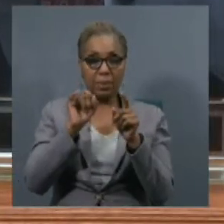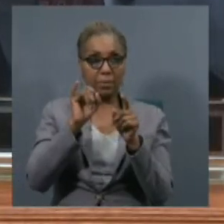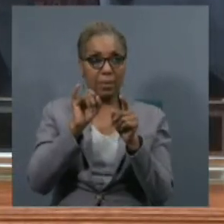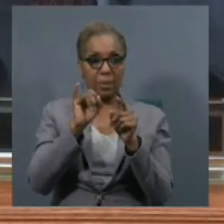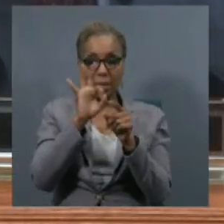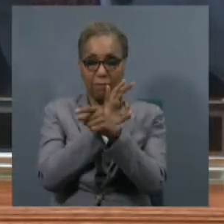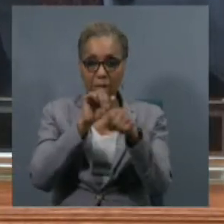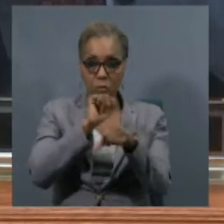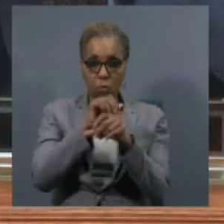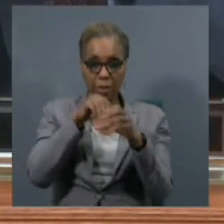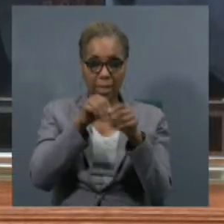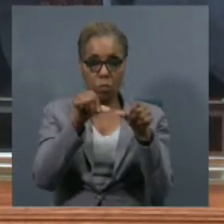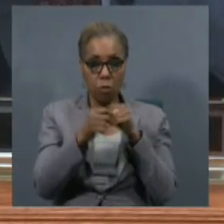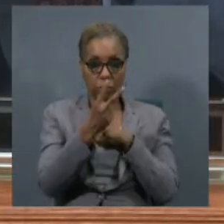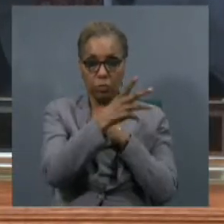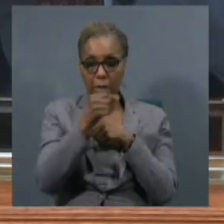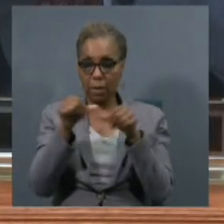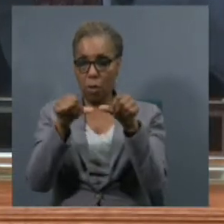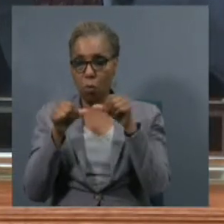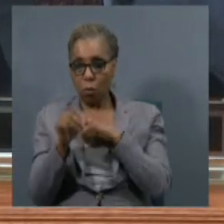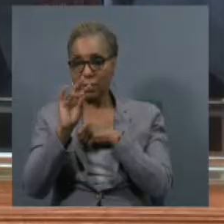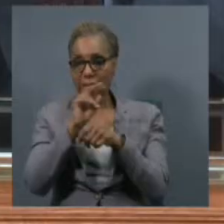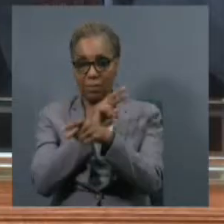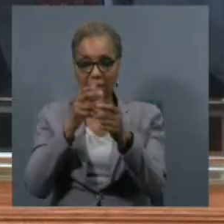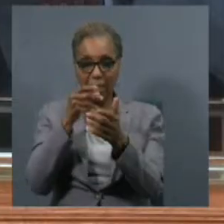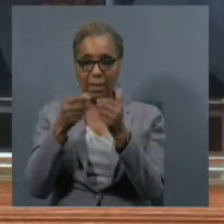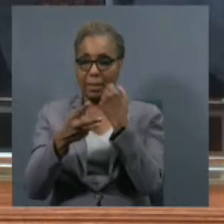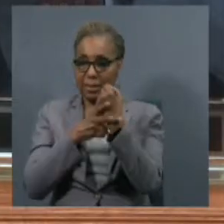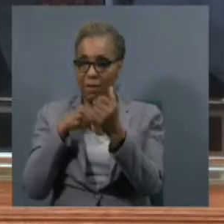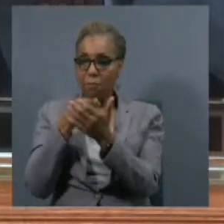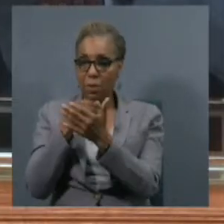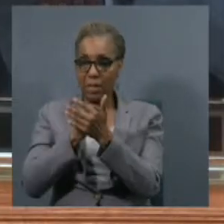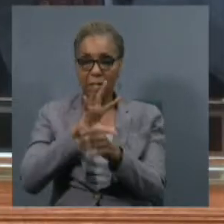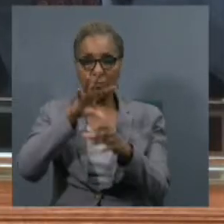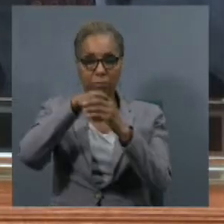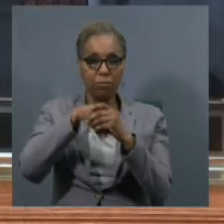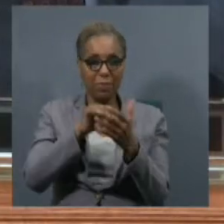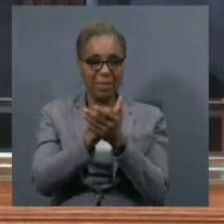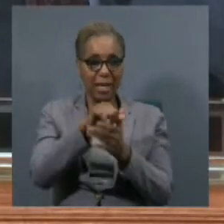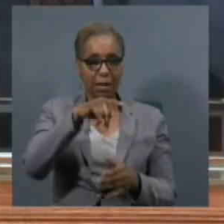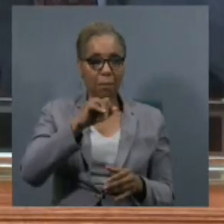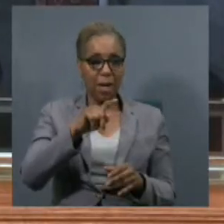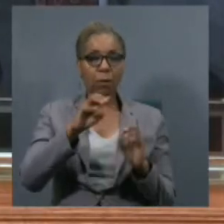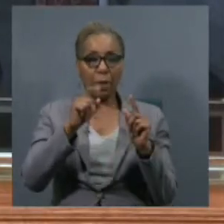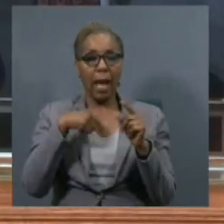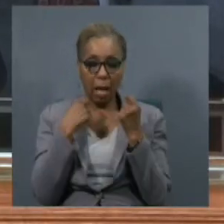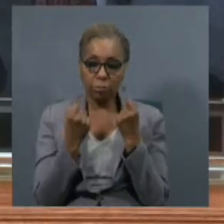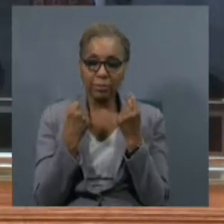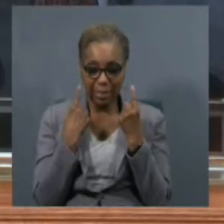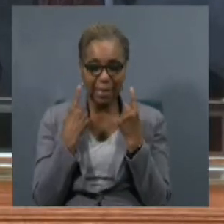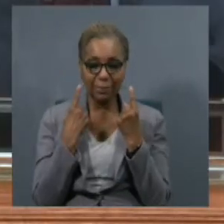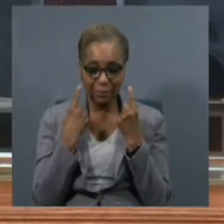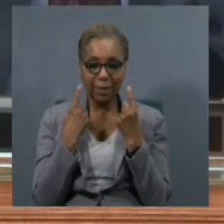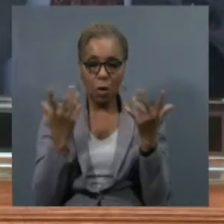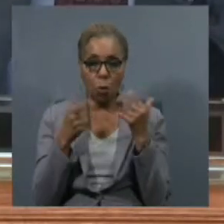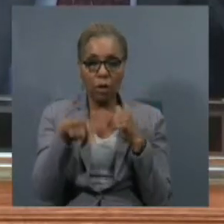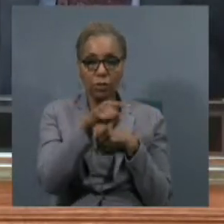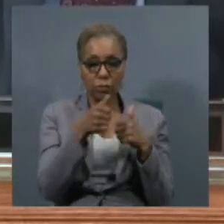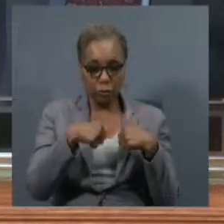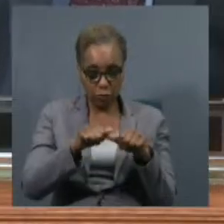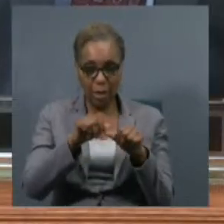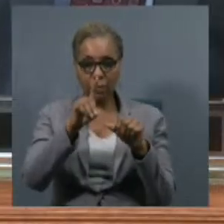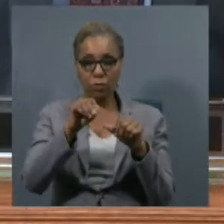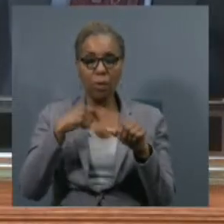7 were able to save some money that would go into this pot. I get the picture. I understand what you're trying to do.